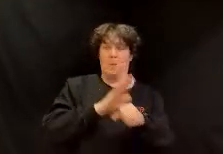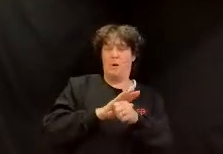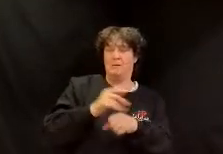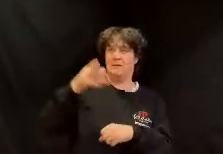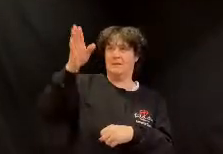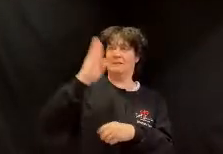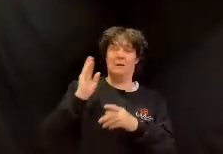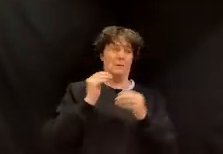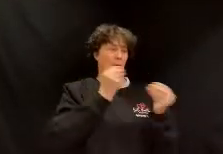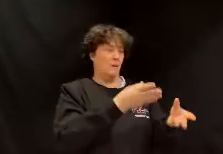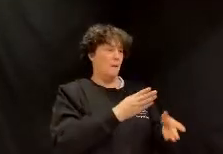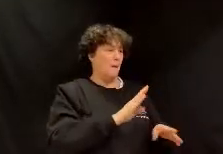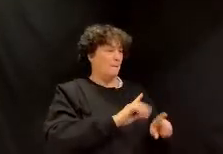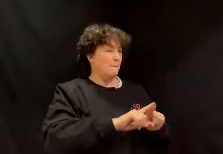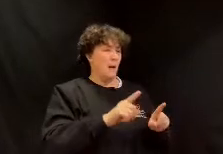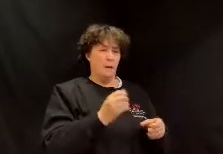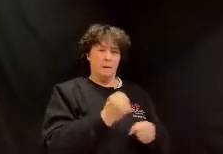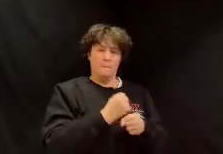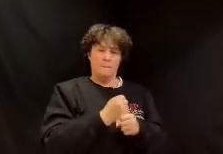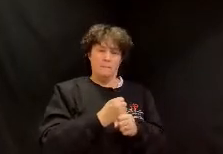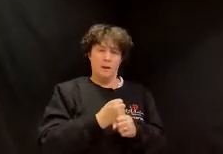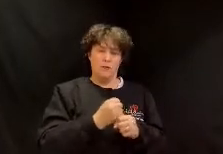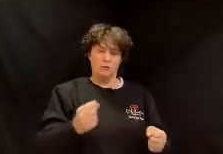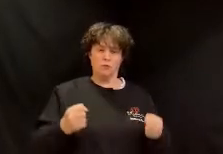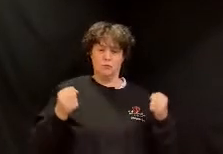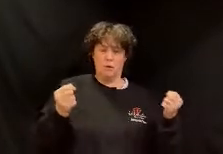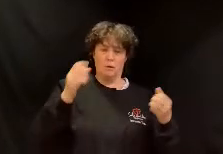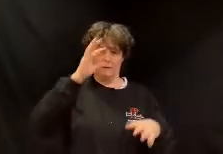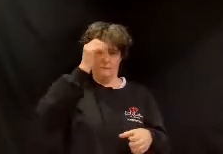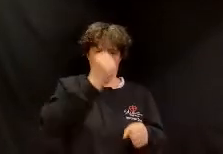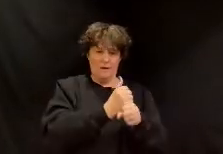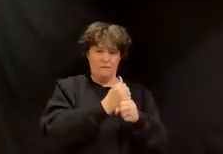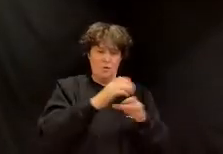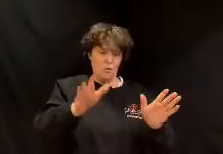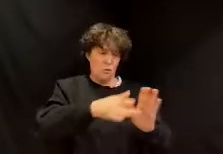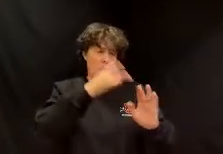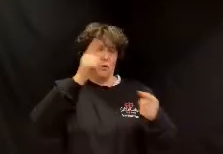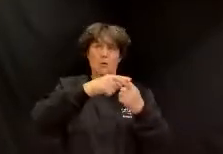or strong in faith, giving glory to God, and